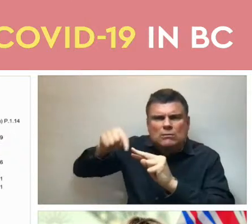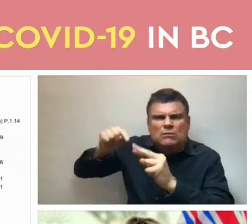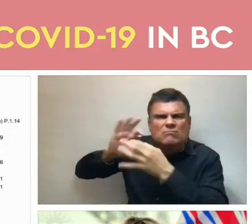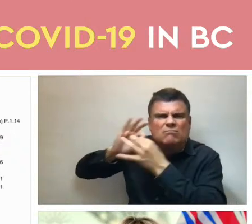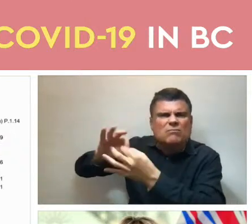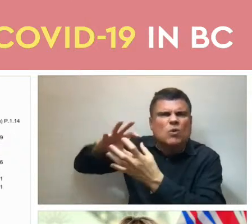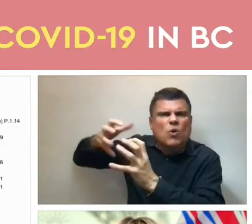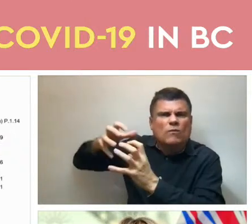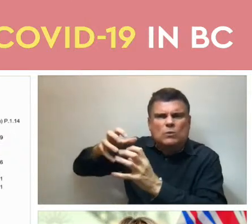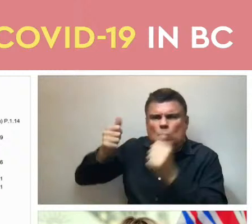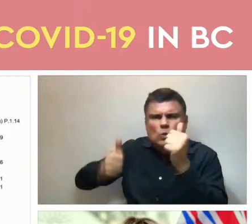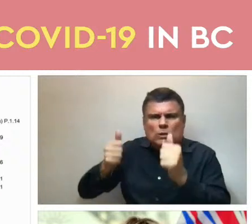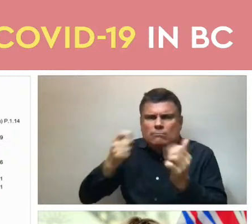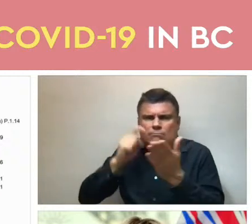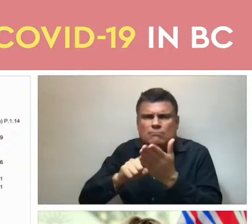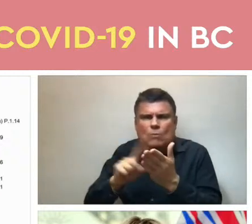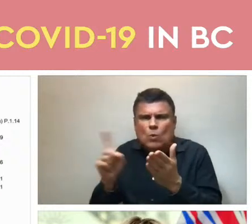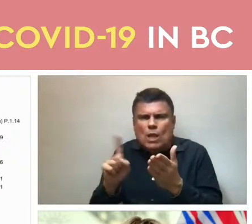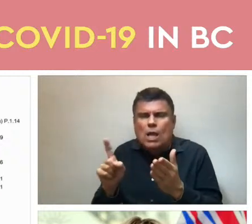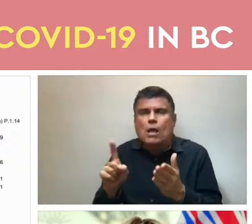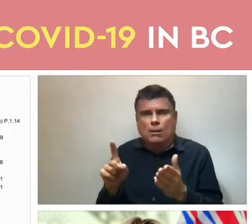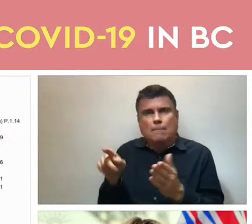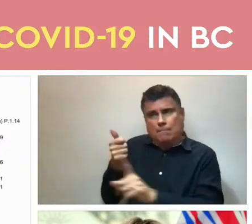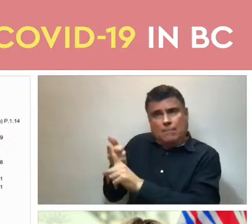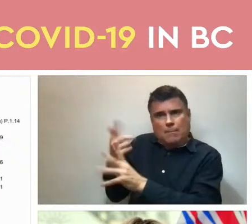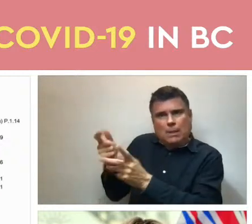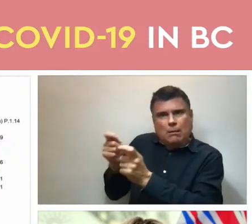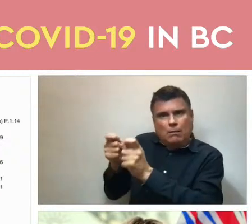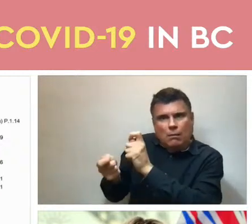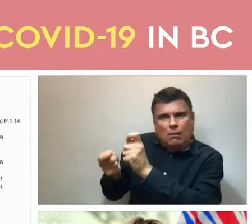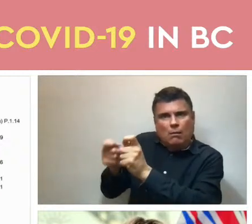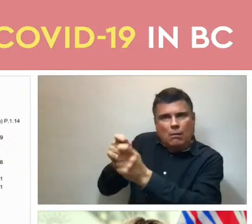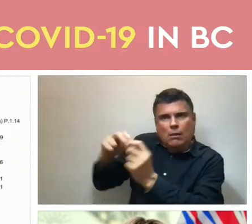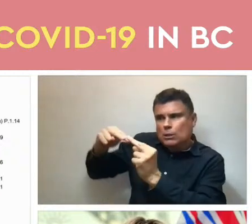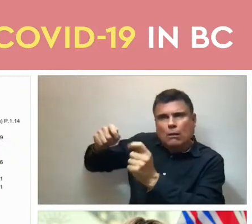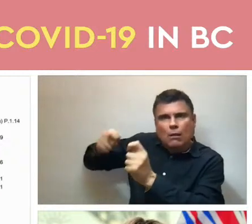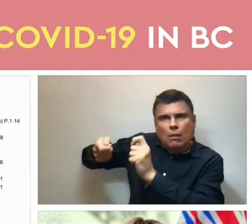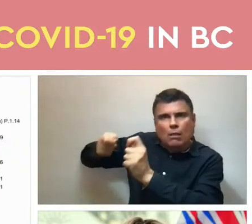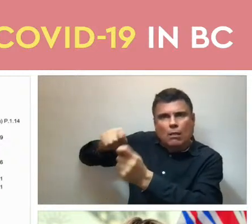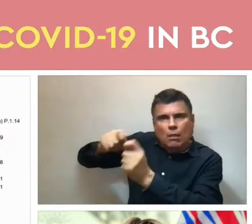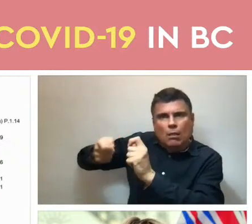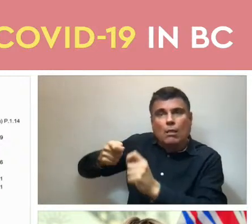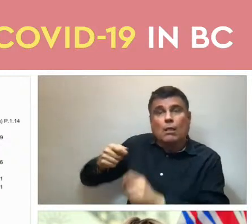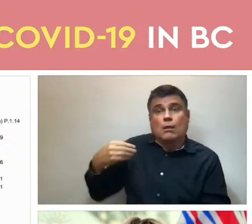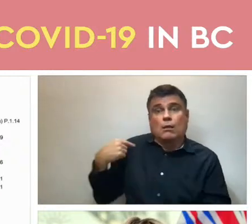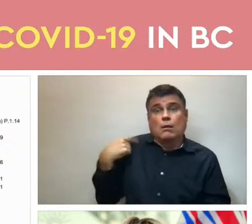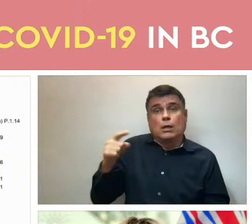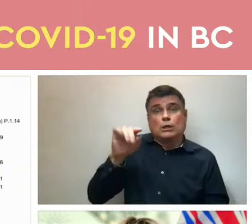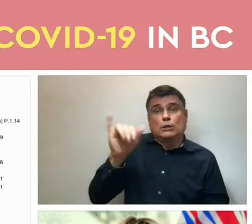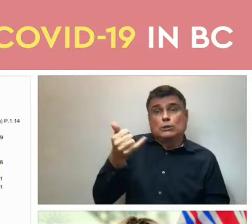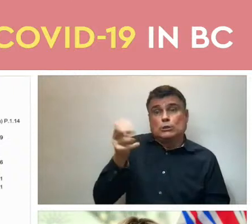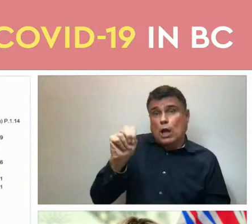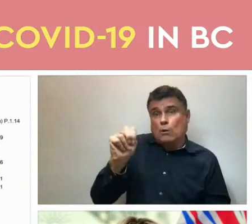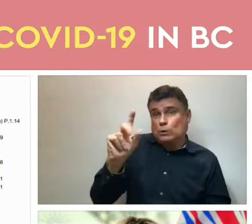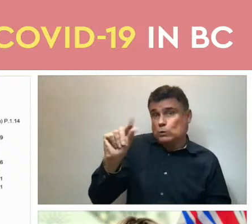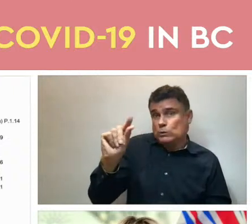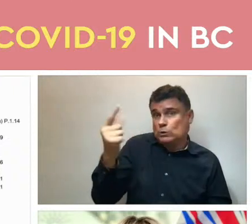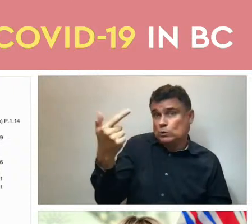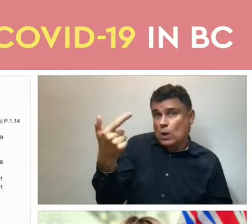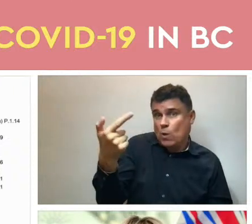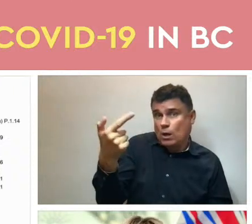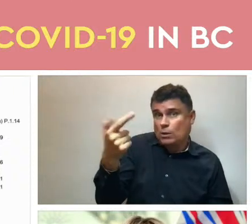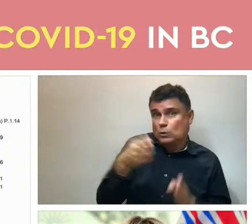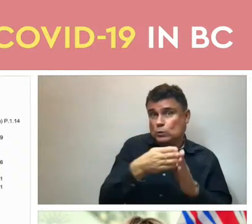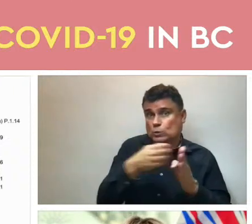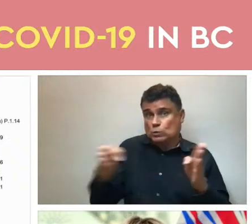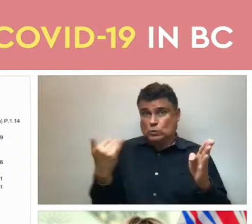how they are changing over time. So this goes back to January of 2021. As you could see, we had a whole